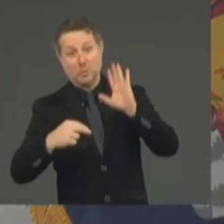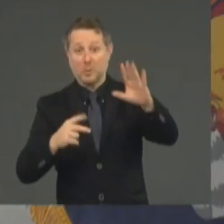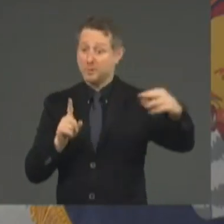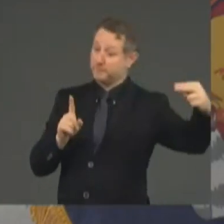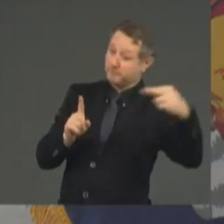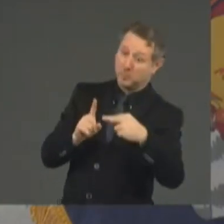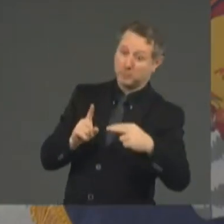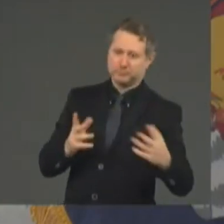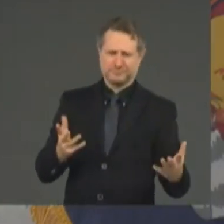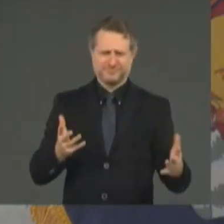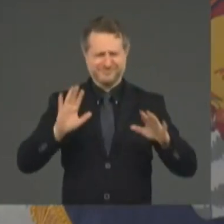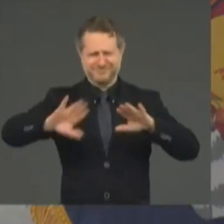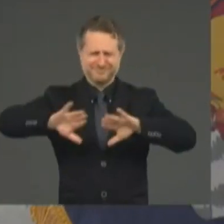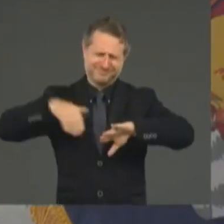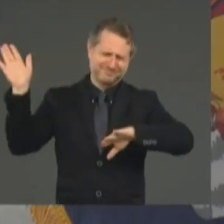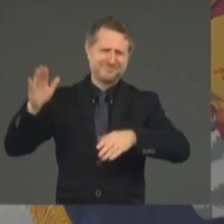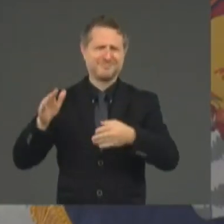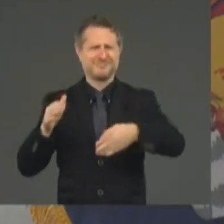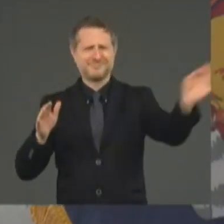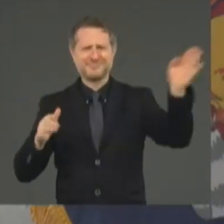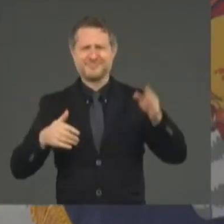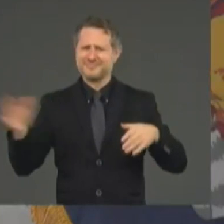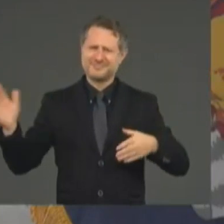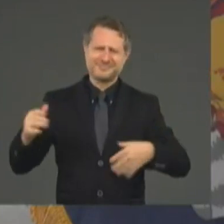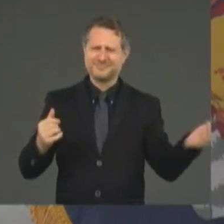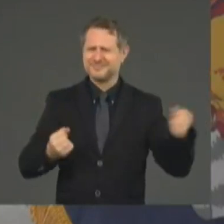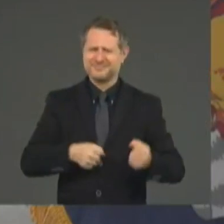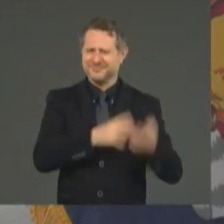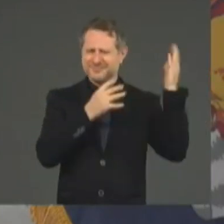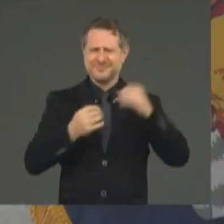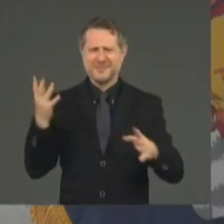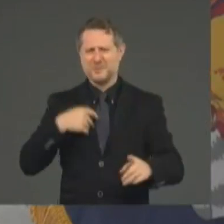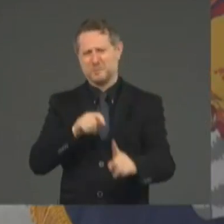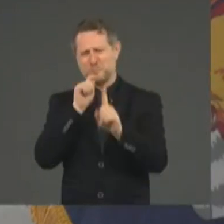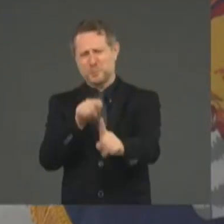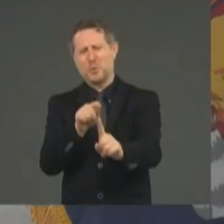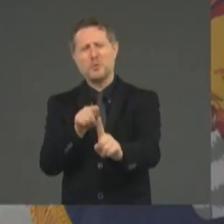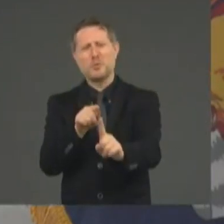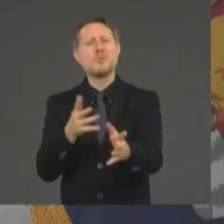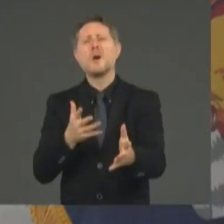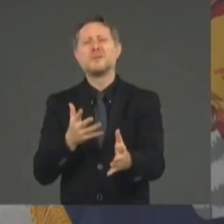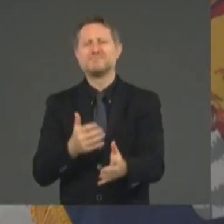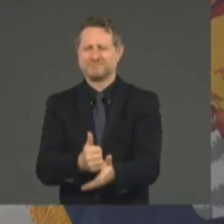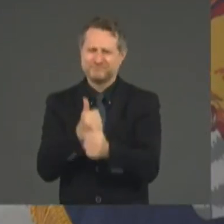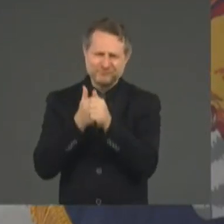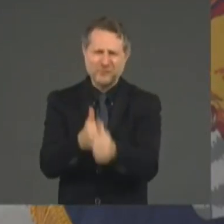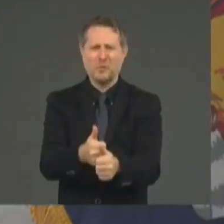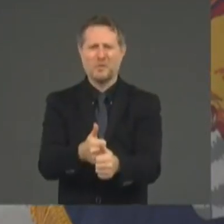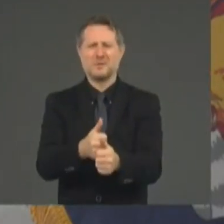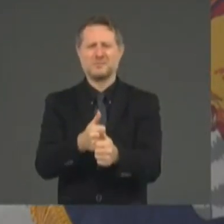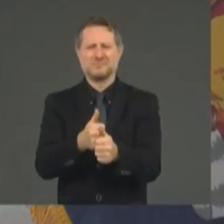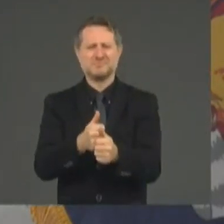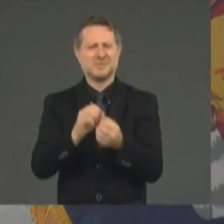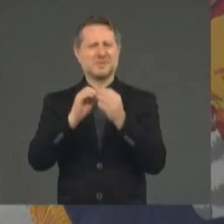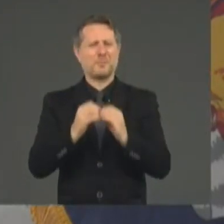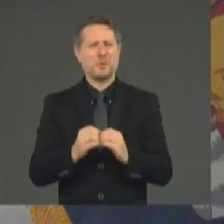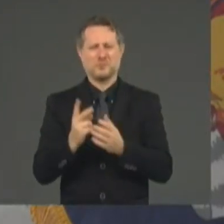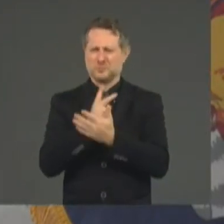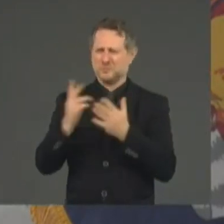out of it, and let's just look at the data. If the data says 14 days is the guideline, if there